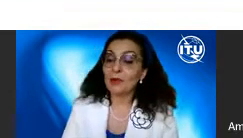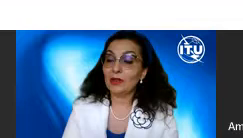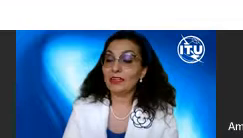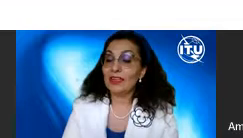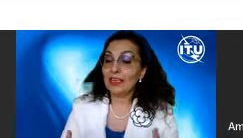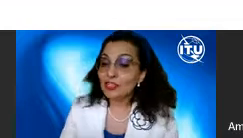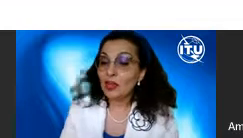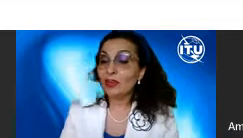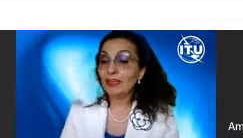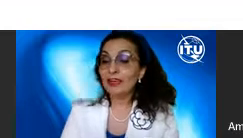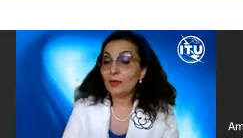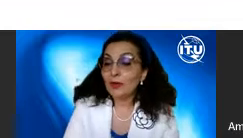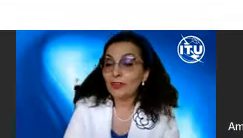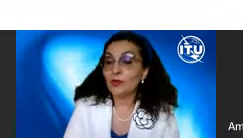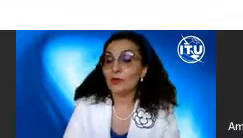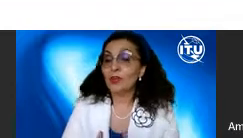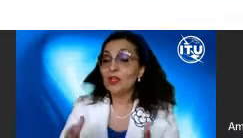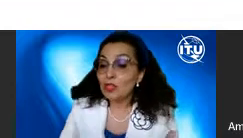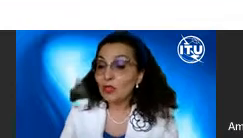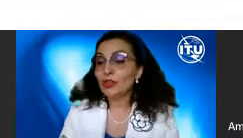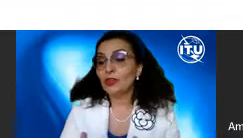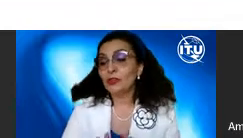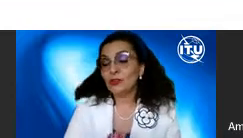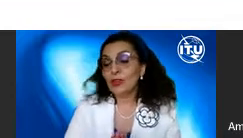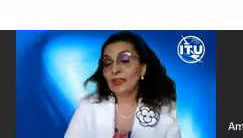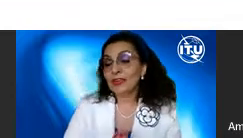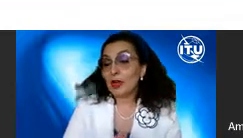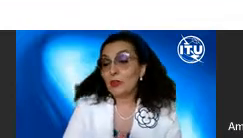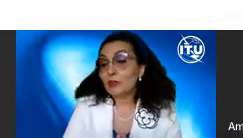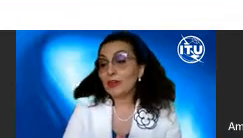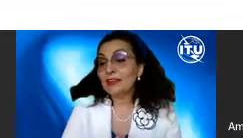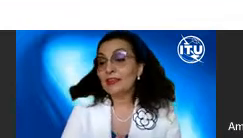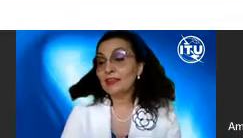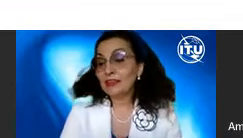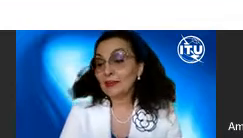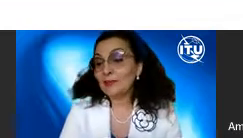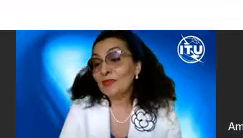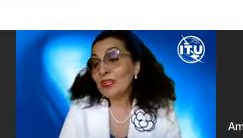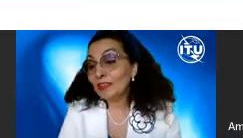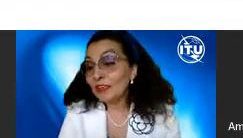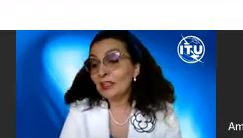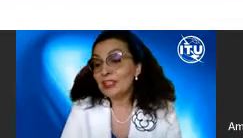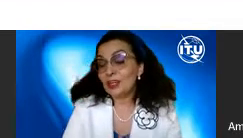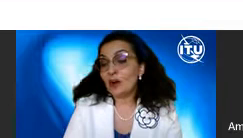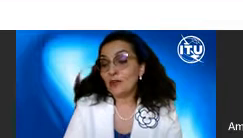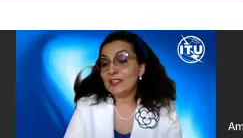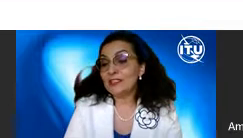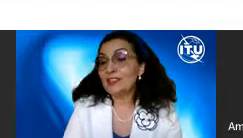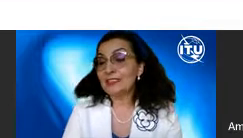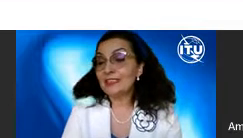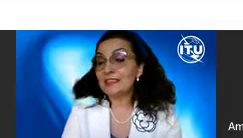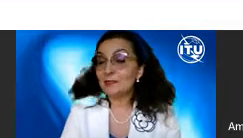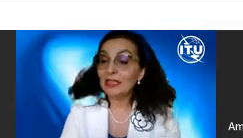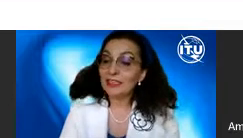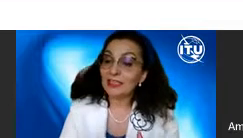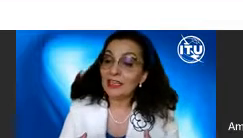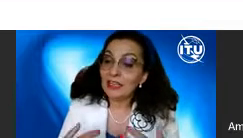by example and jointly with you, through you, bring the knowledge of